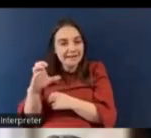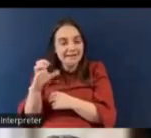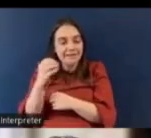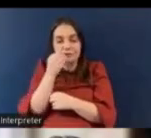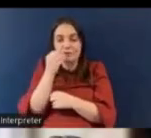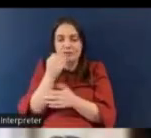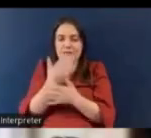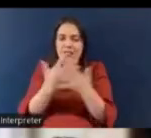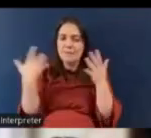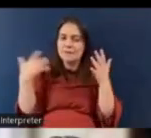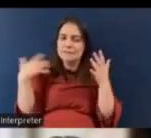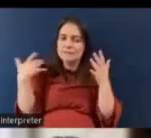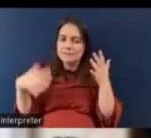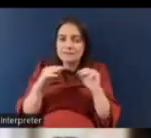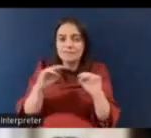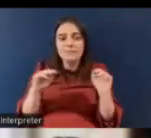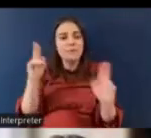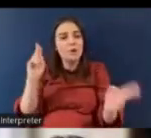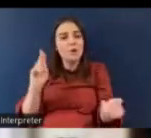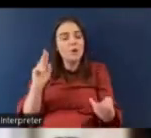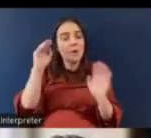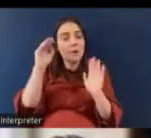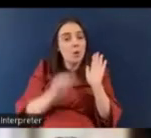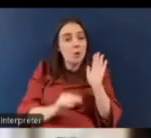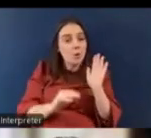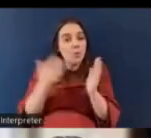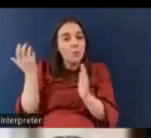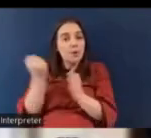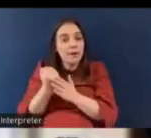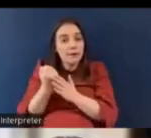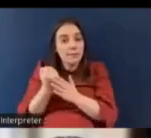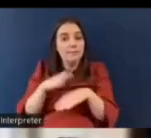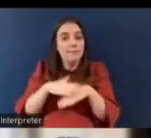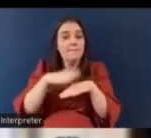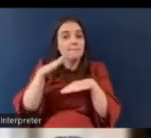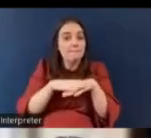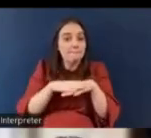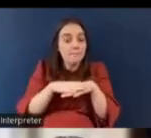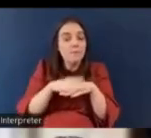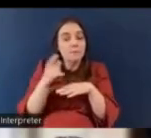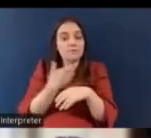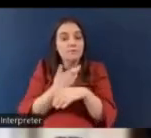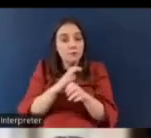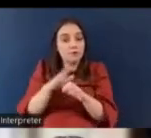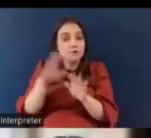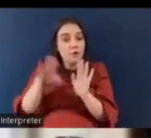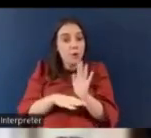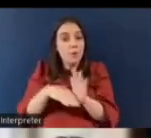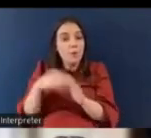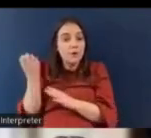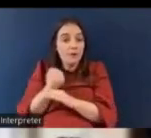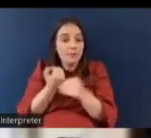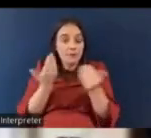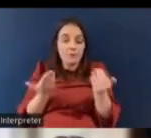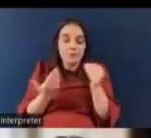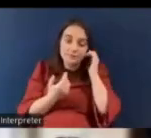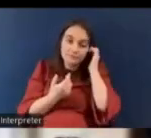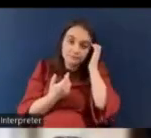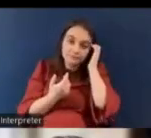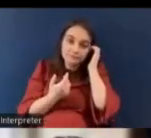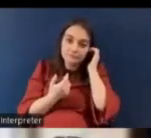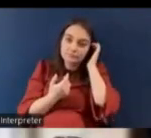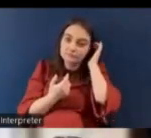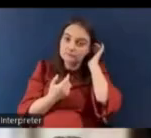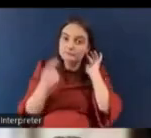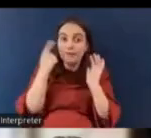more expensive for people who are on lower incomes. And let's face it, most of the country is on lower incomes at the moment. And we're also looking at